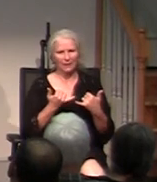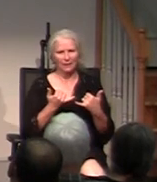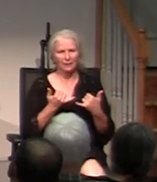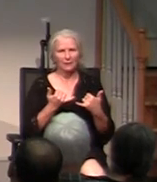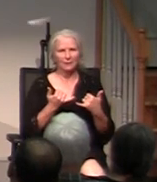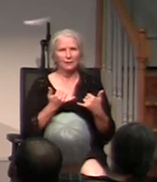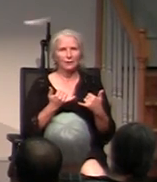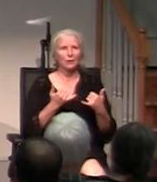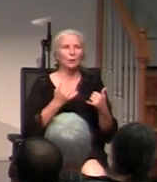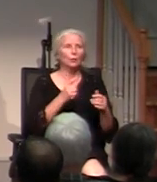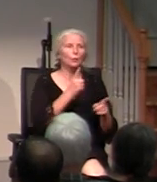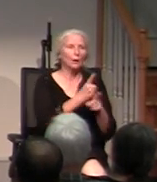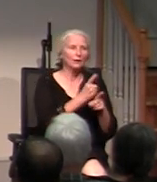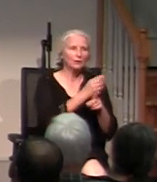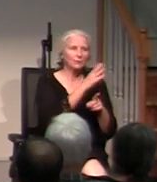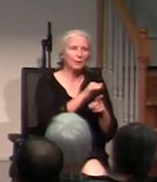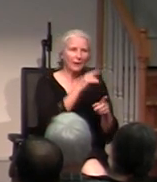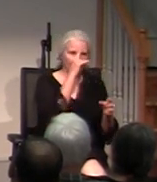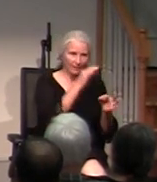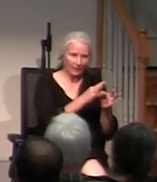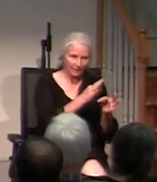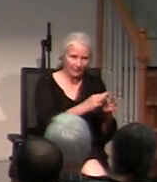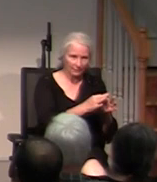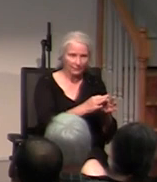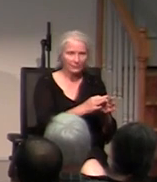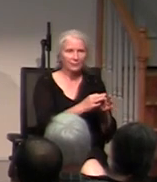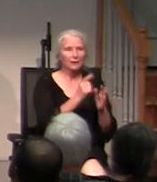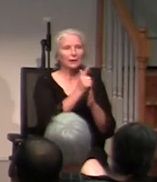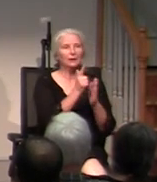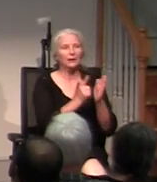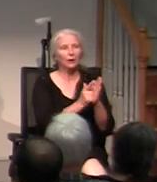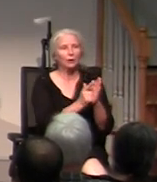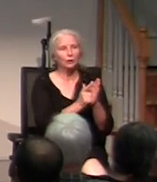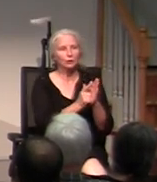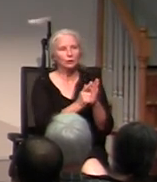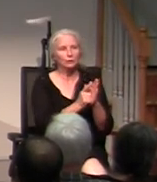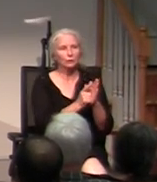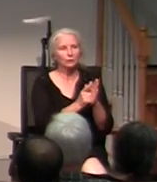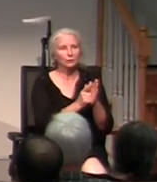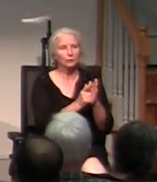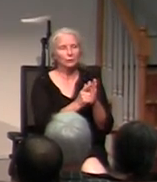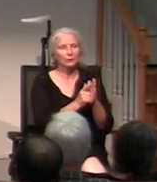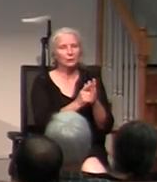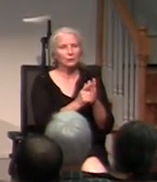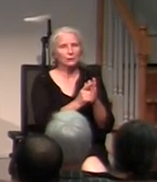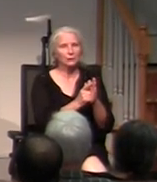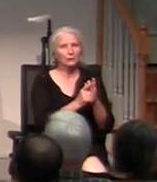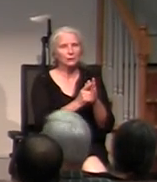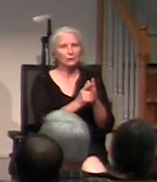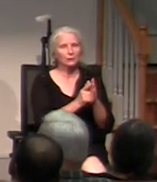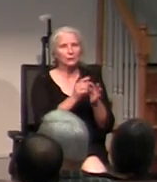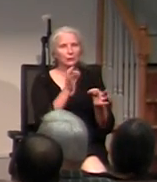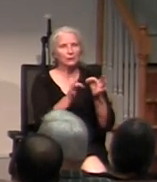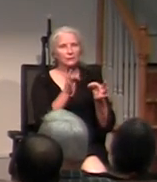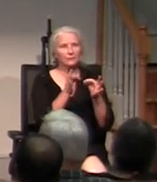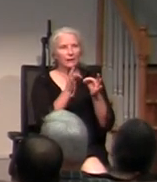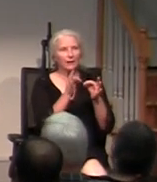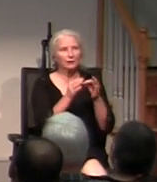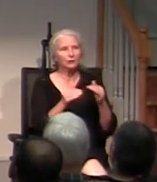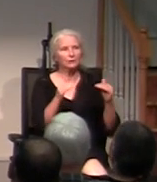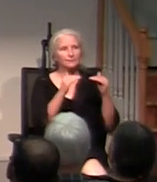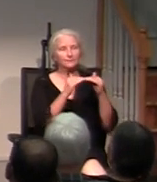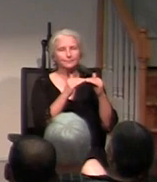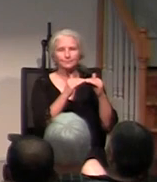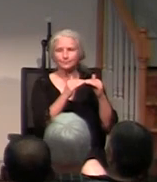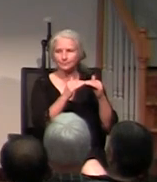legal justification, any hot button word, things can be explained. I